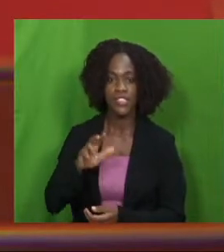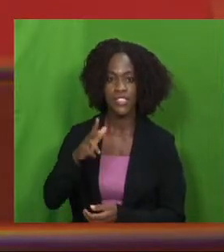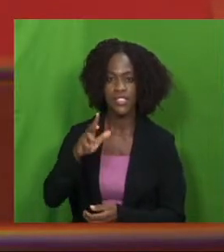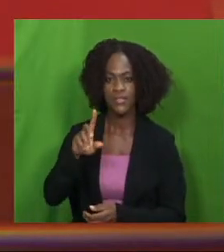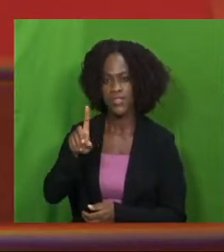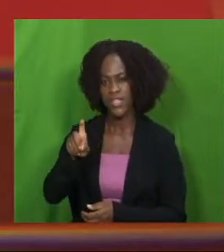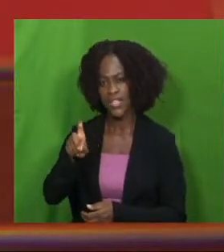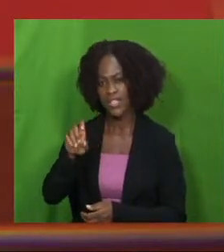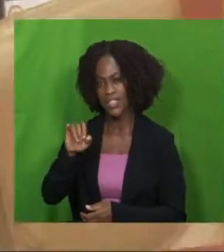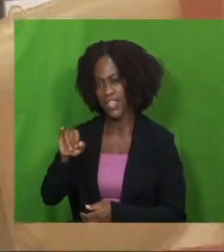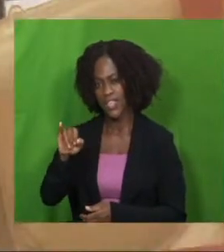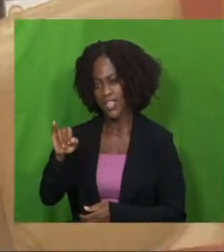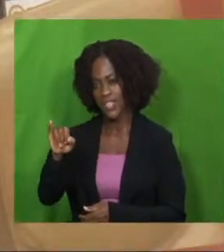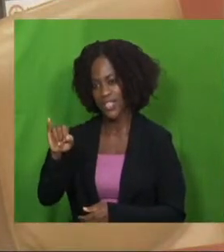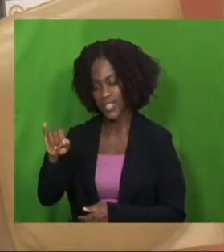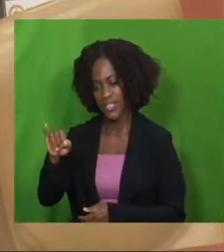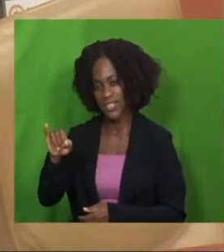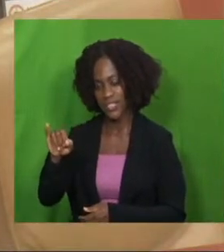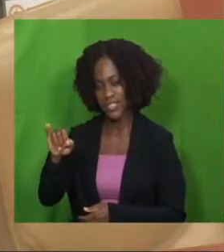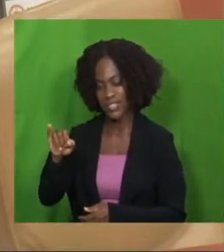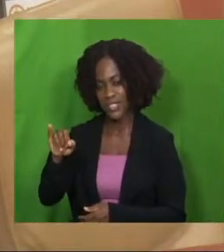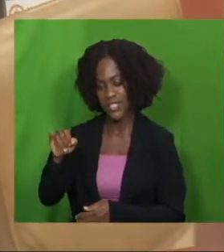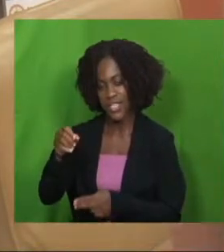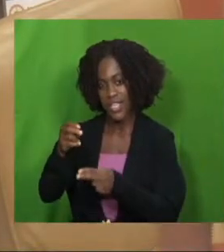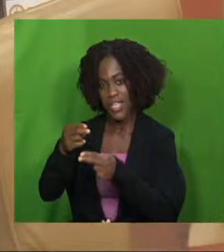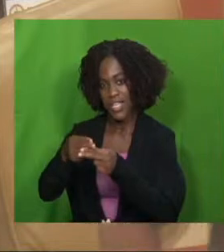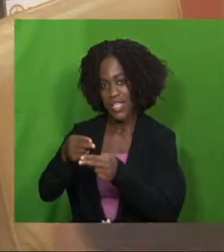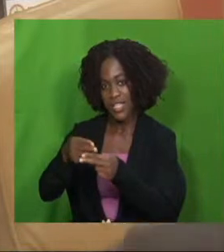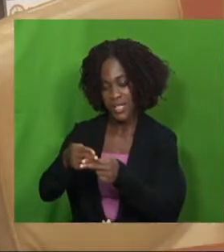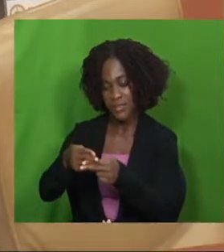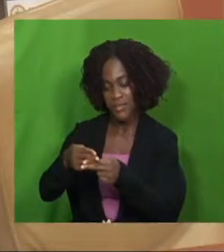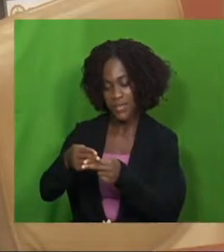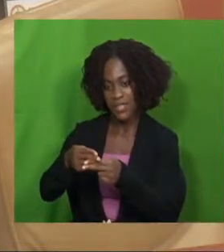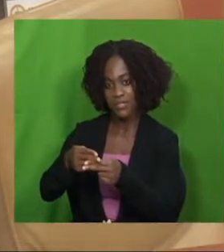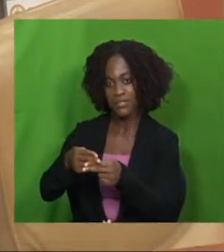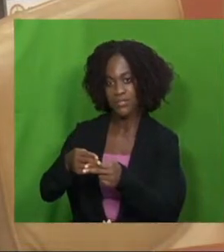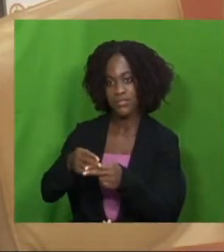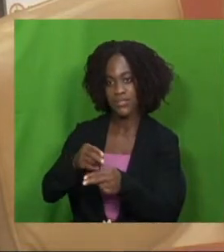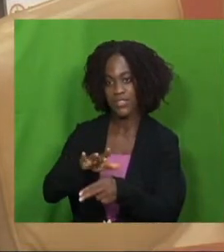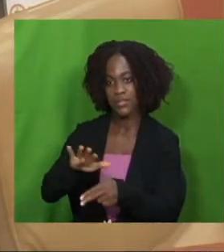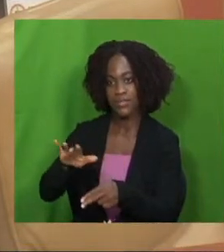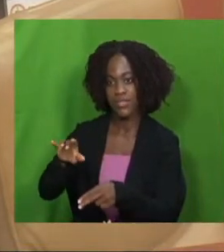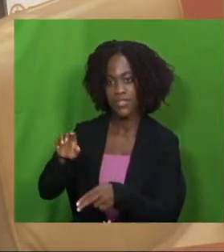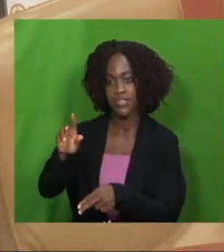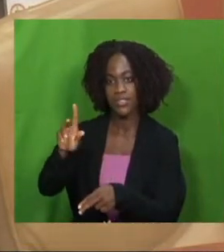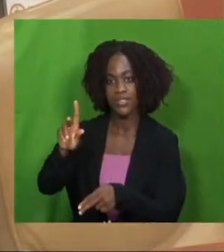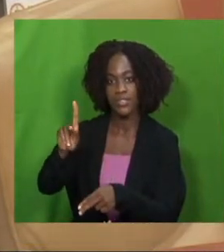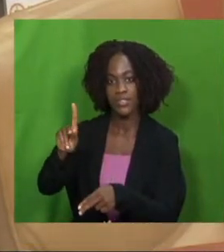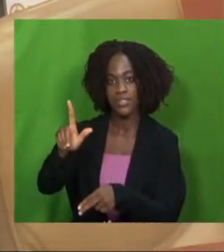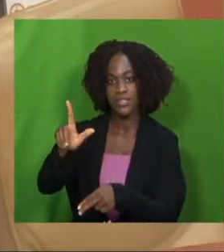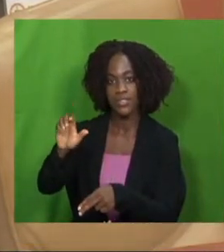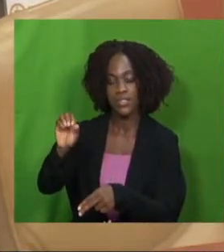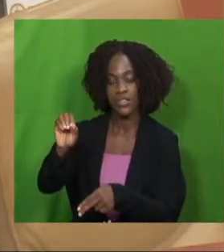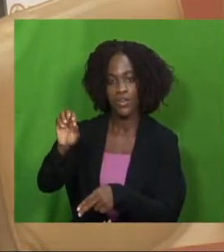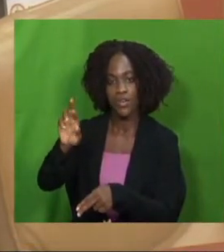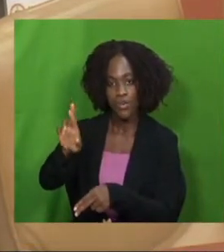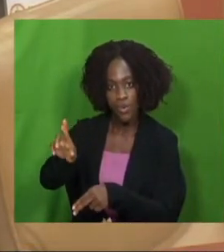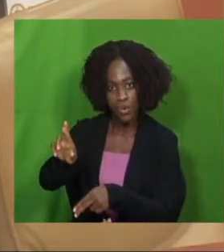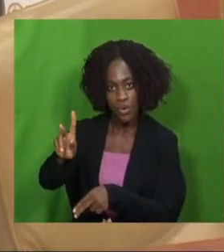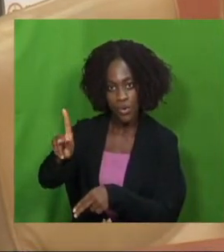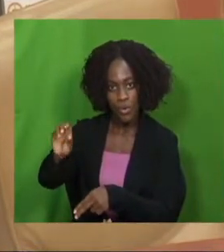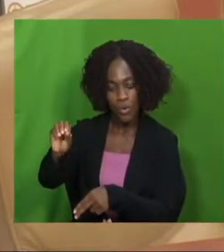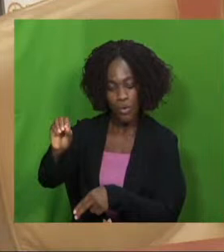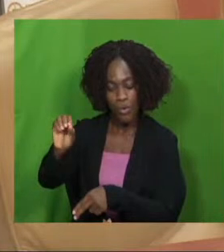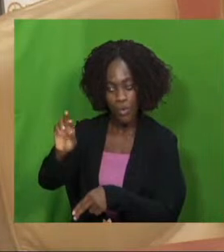3XIII. The name is Kloko, not Koko. It should